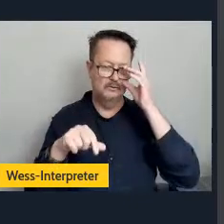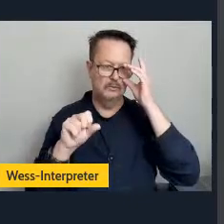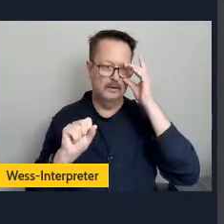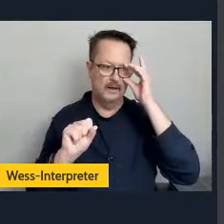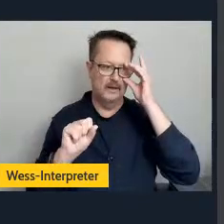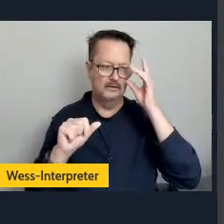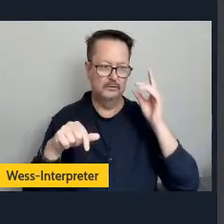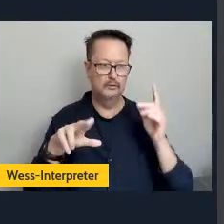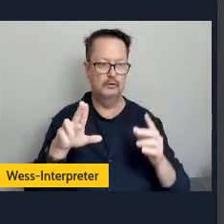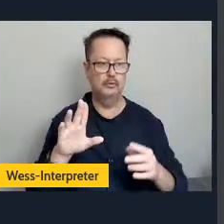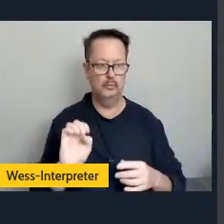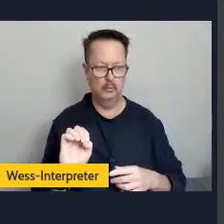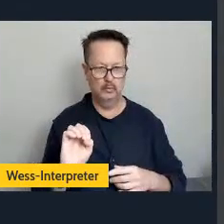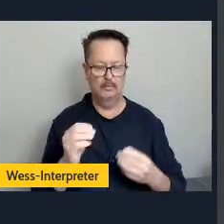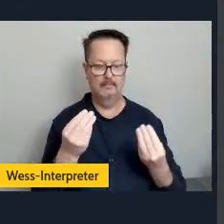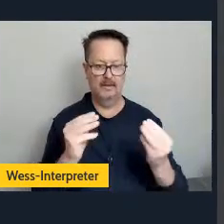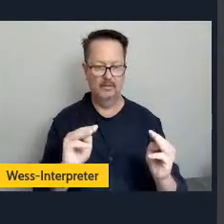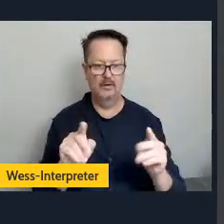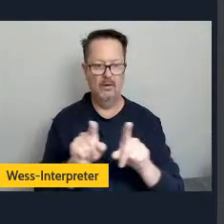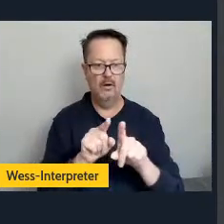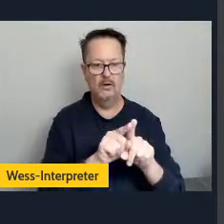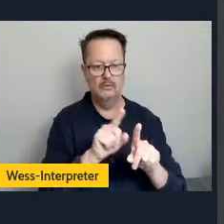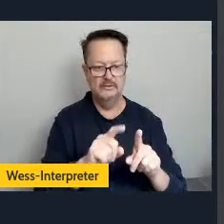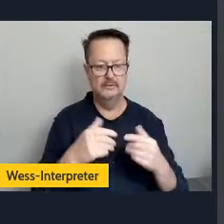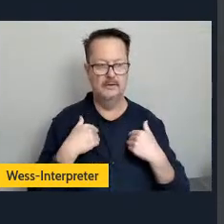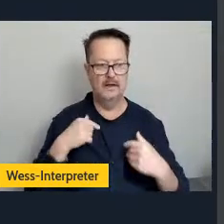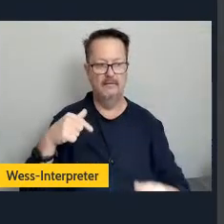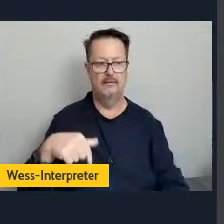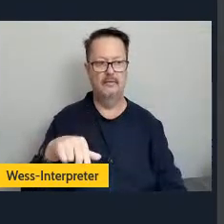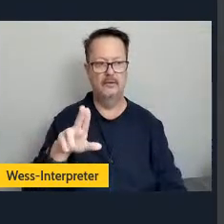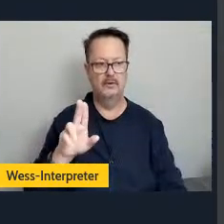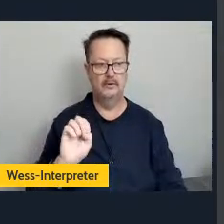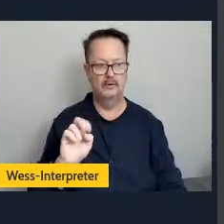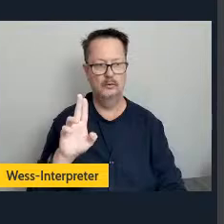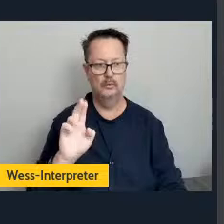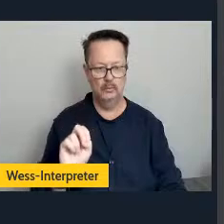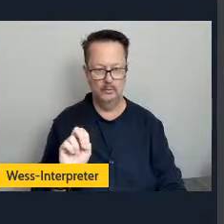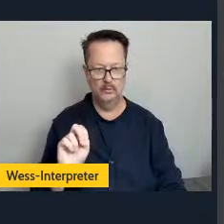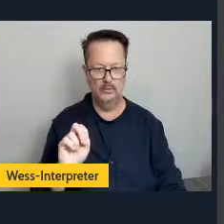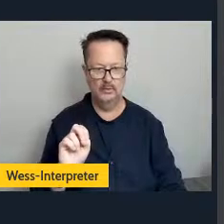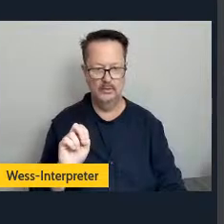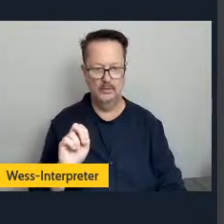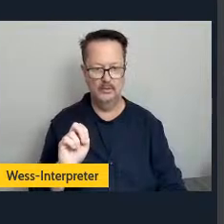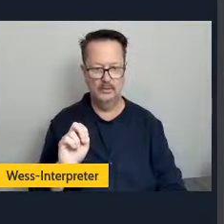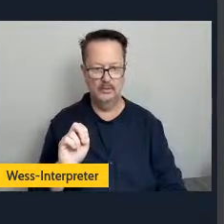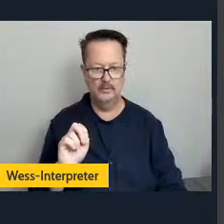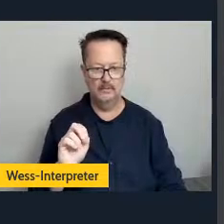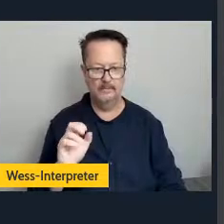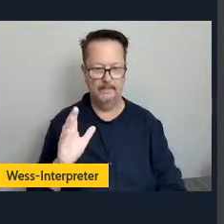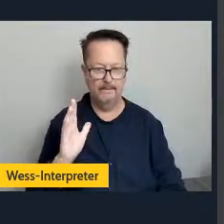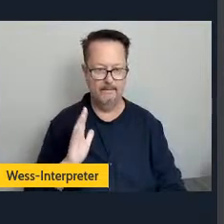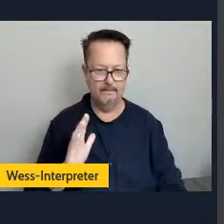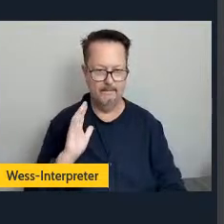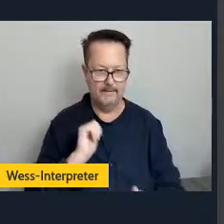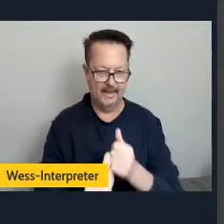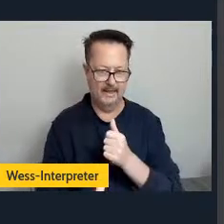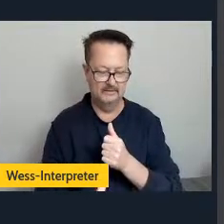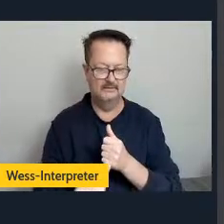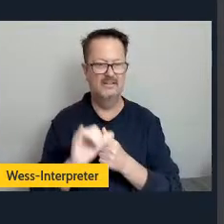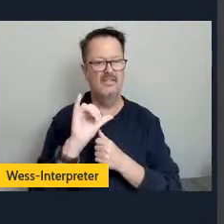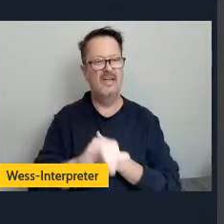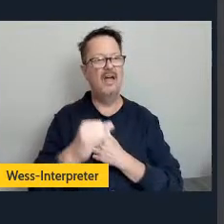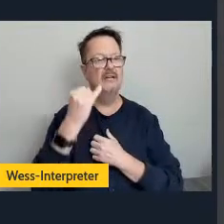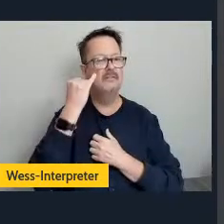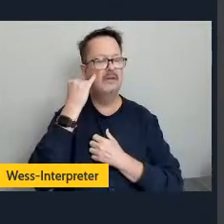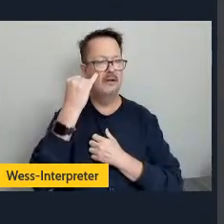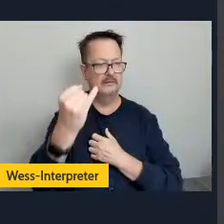and it also needs to have the queue passed. Okay, so that's pretty much the idea. So